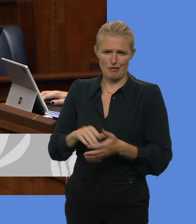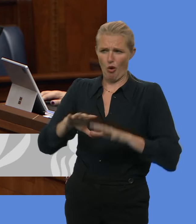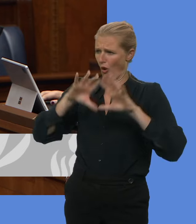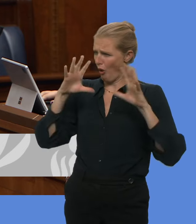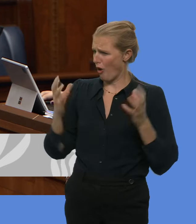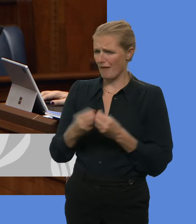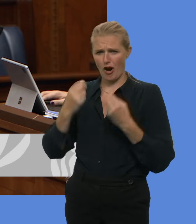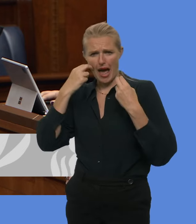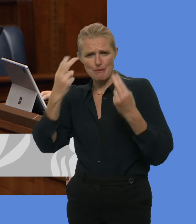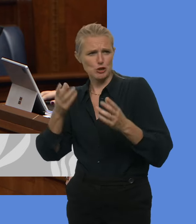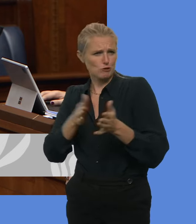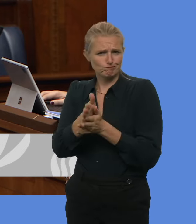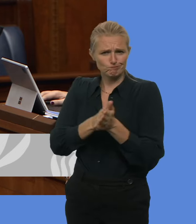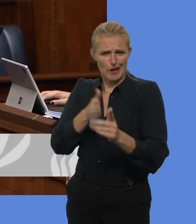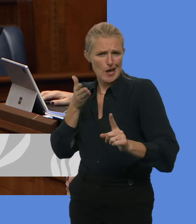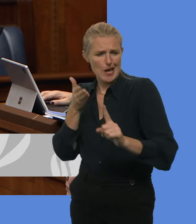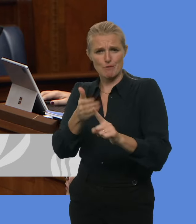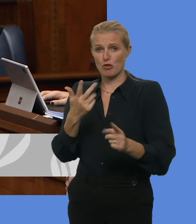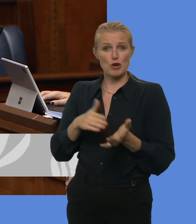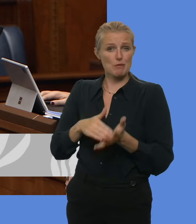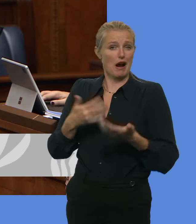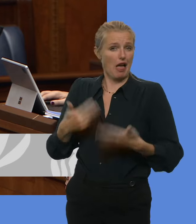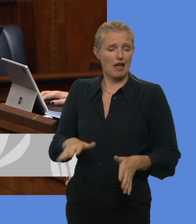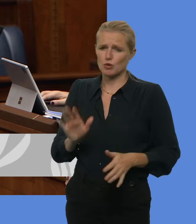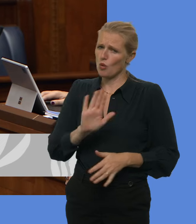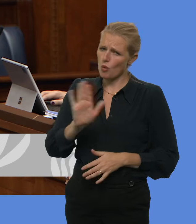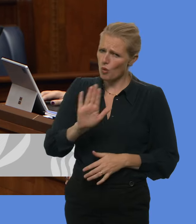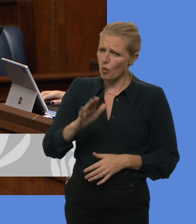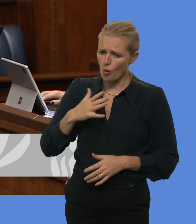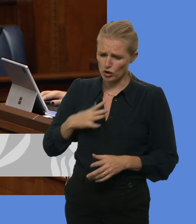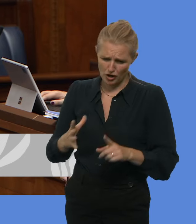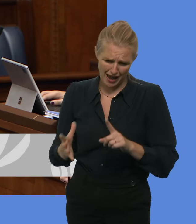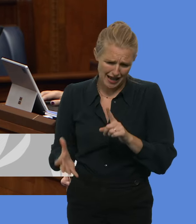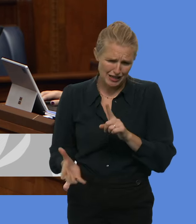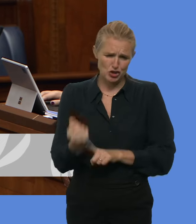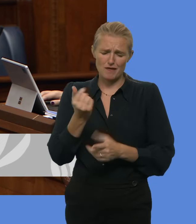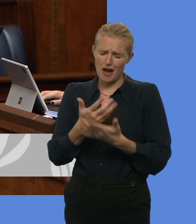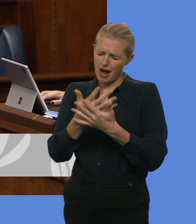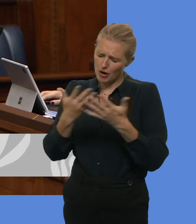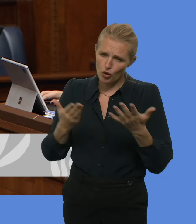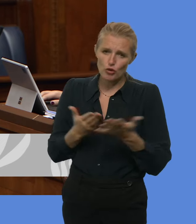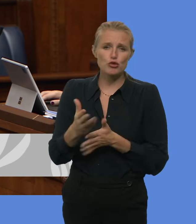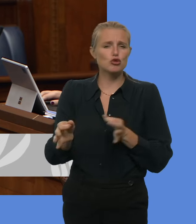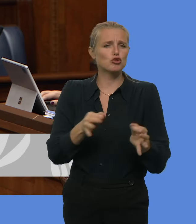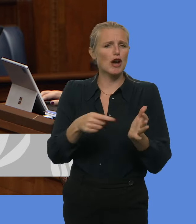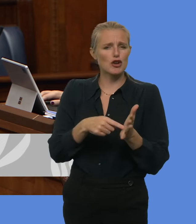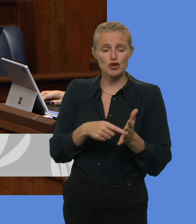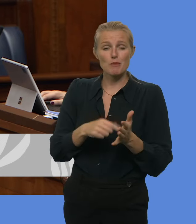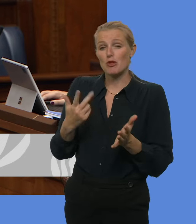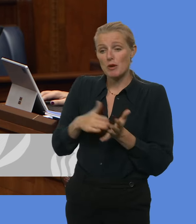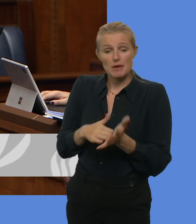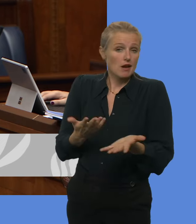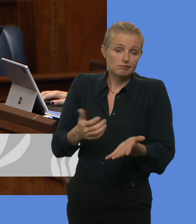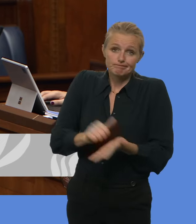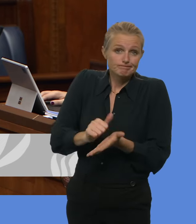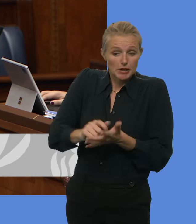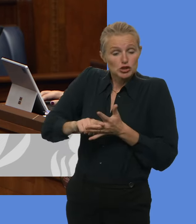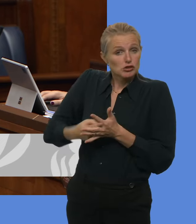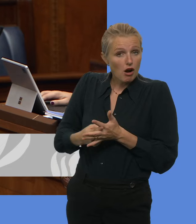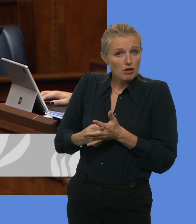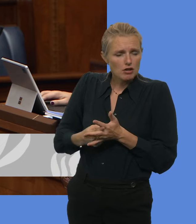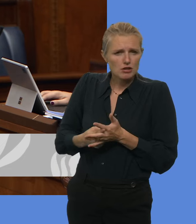our ambition for what we want to achieve through this strategy and the delivery plan. But it is a start. We took the decision that